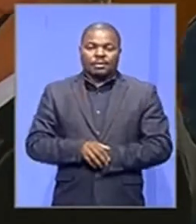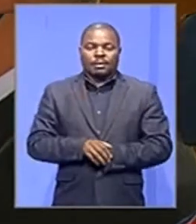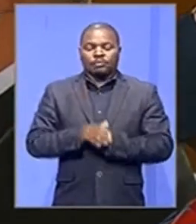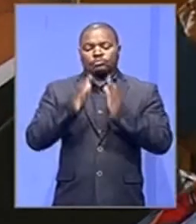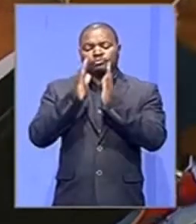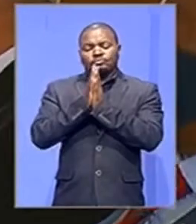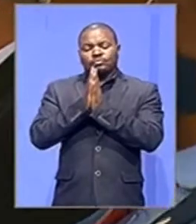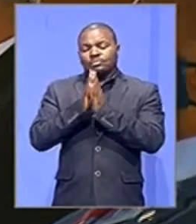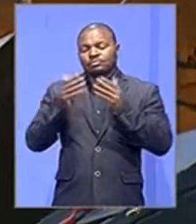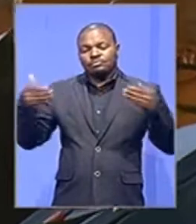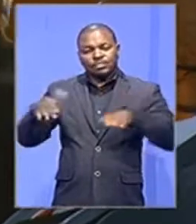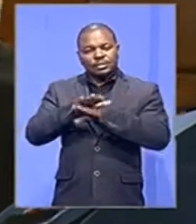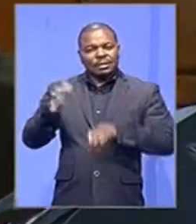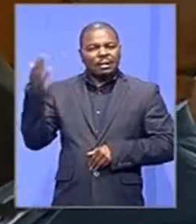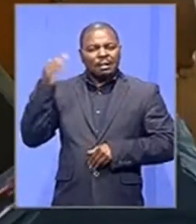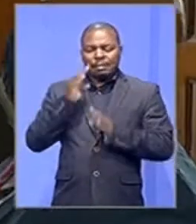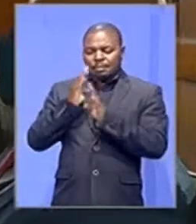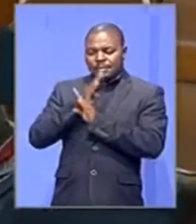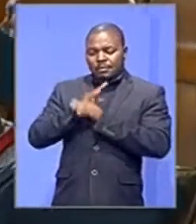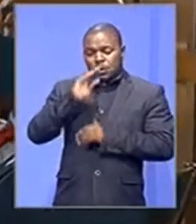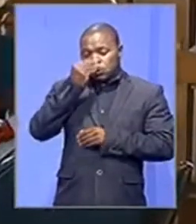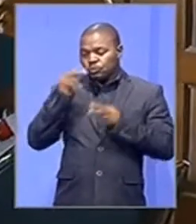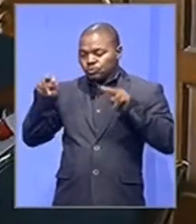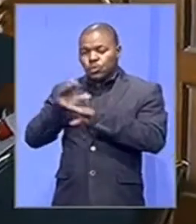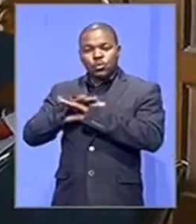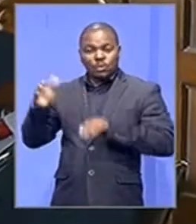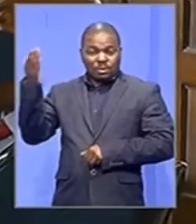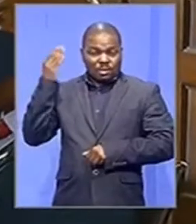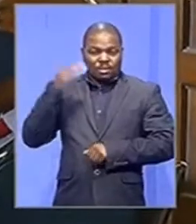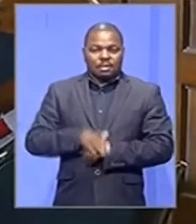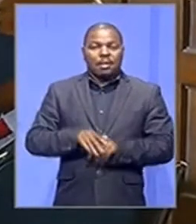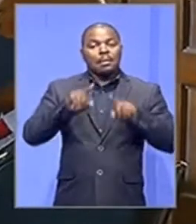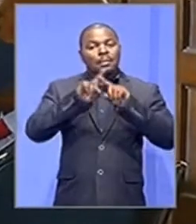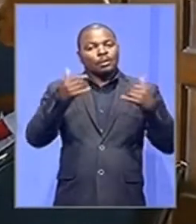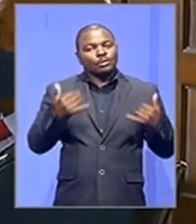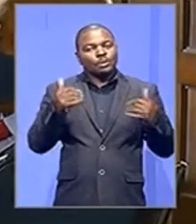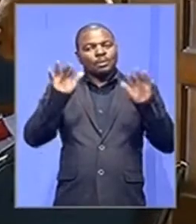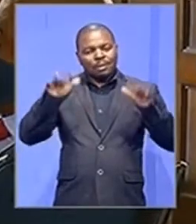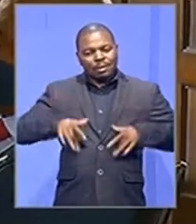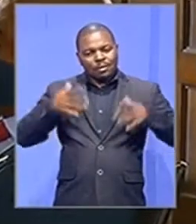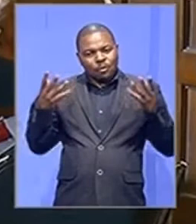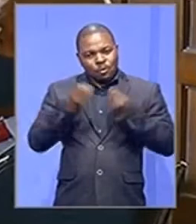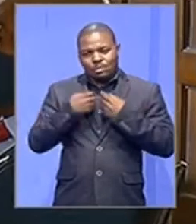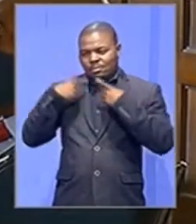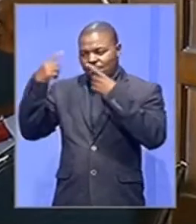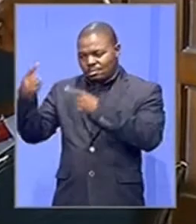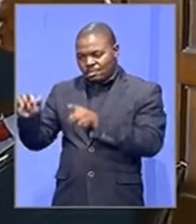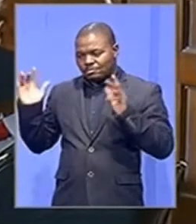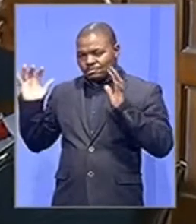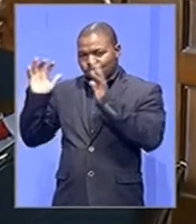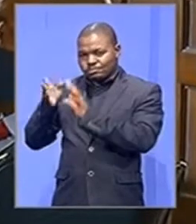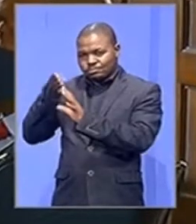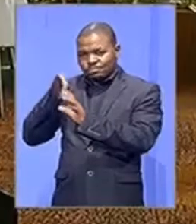phitlho e ne ya nna ya sephiring kwa ntle ga bobegakgang. Fela gompieno ba neng ba tshela nae ba ne ba kokwane go mo neela